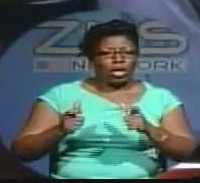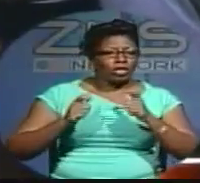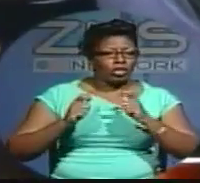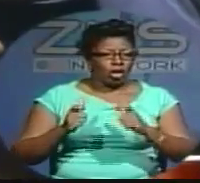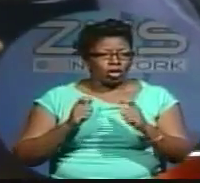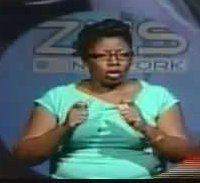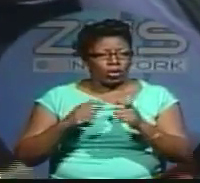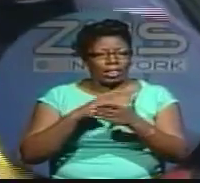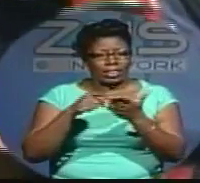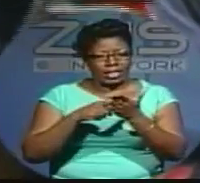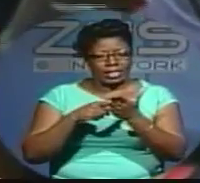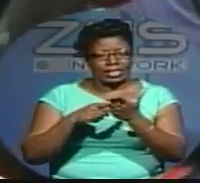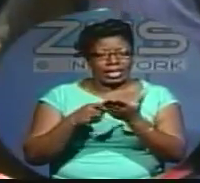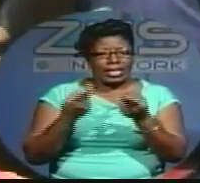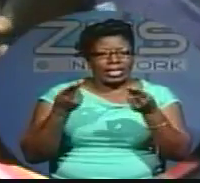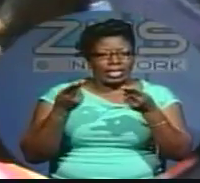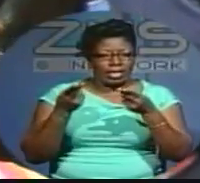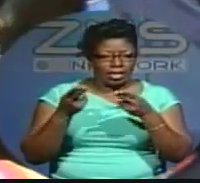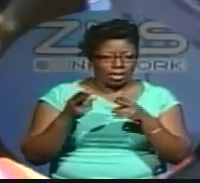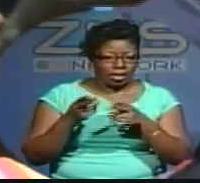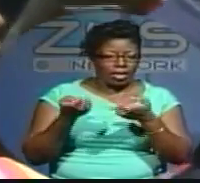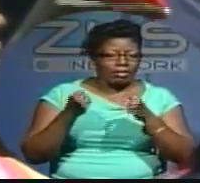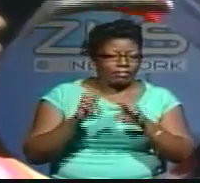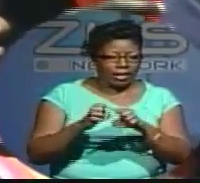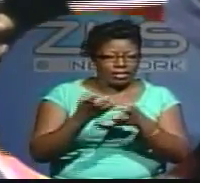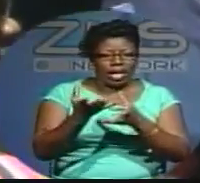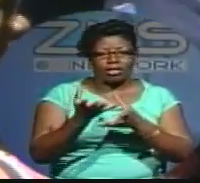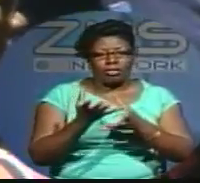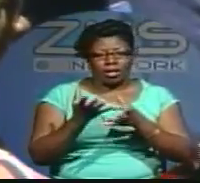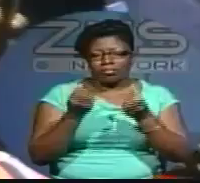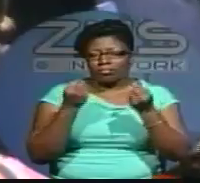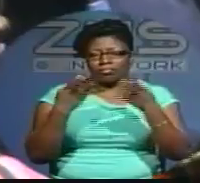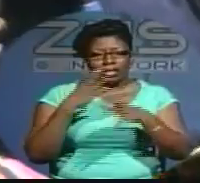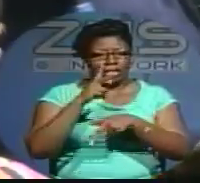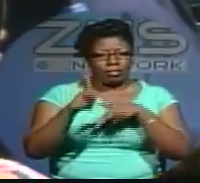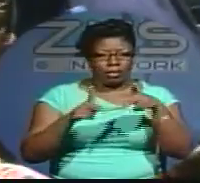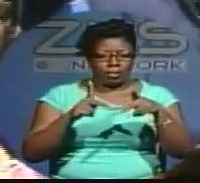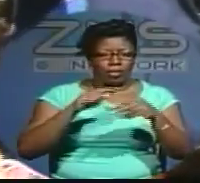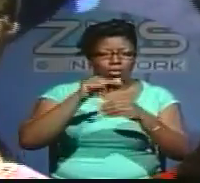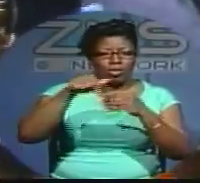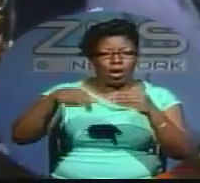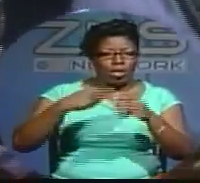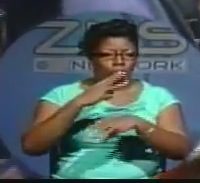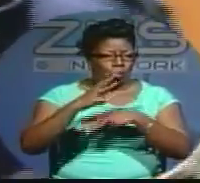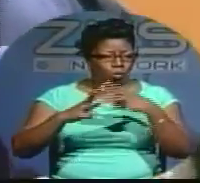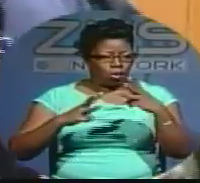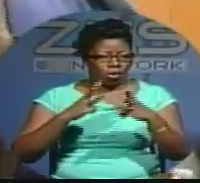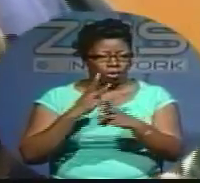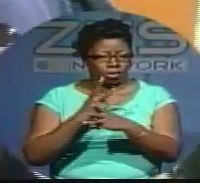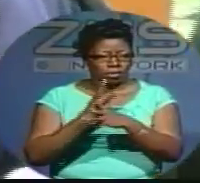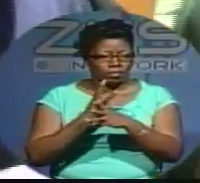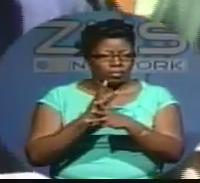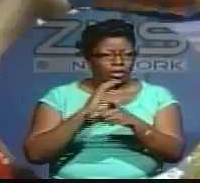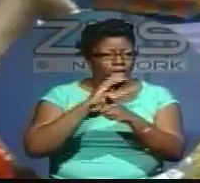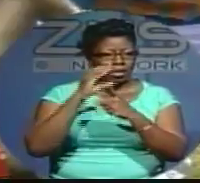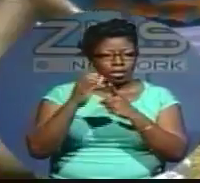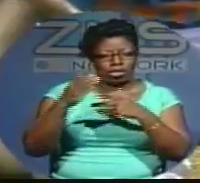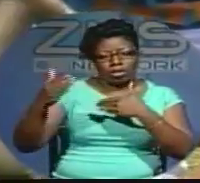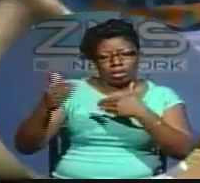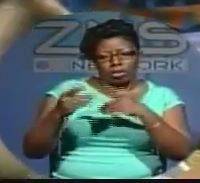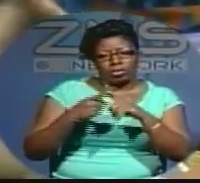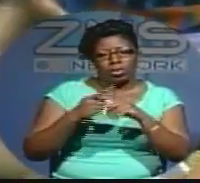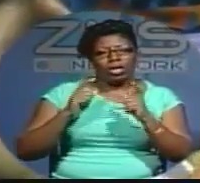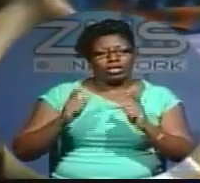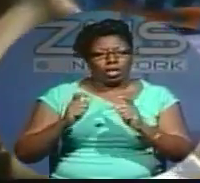This event attracts people from all over the country, in fact, international, all over the world. This is the major thing in the country, culturally, next to the Junkanoo. Well,